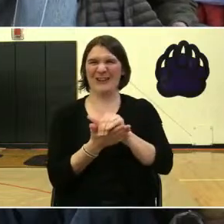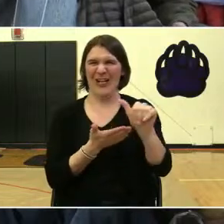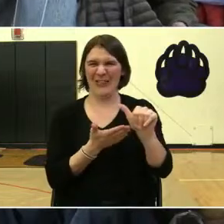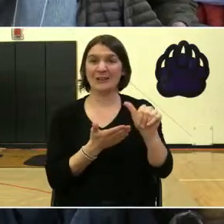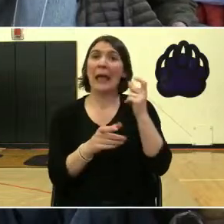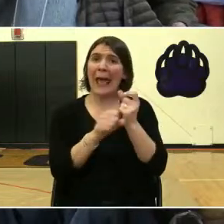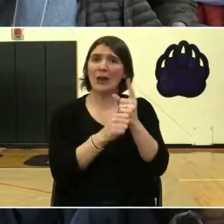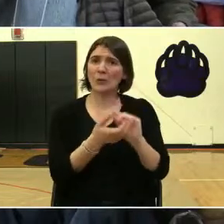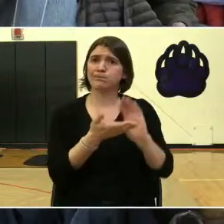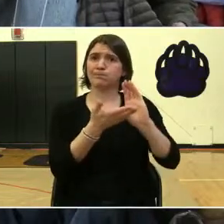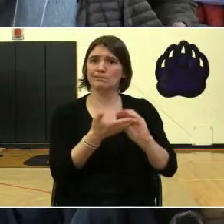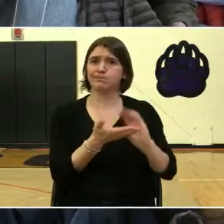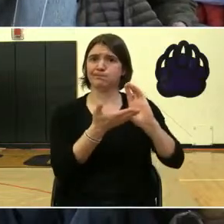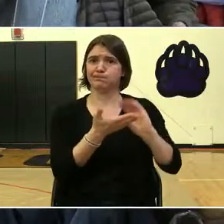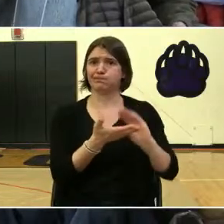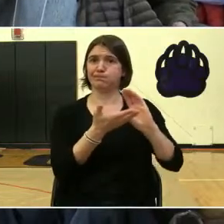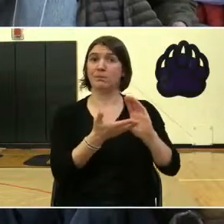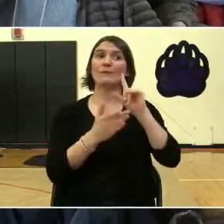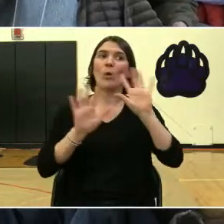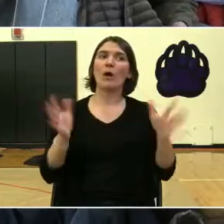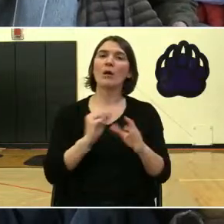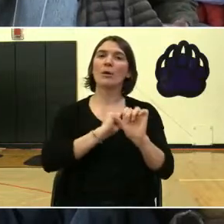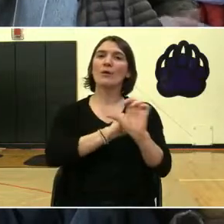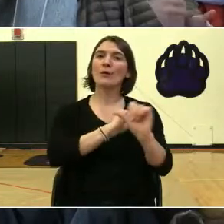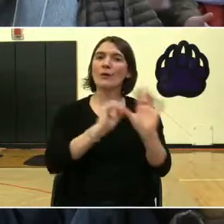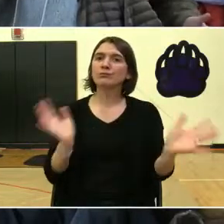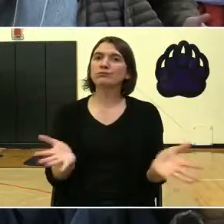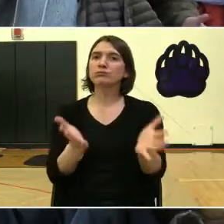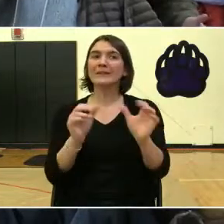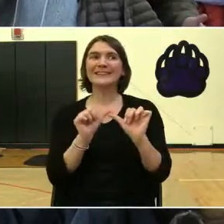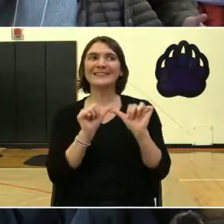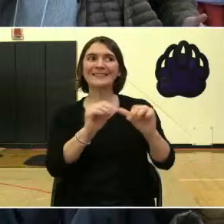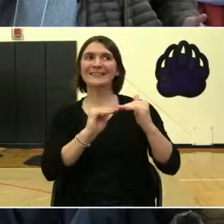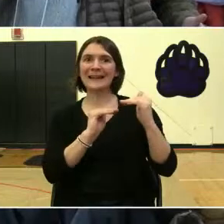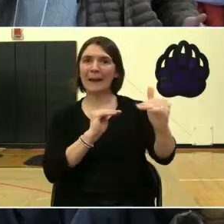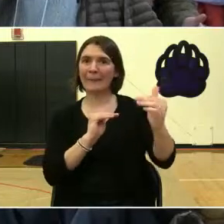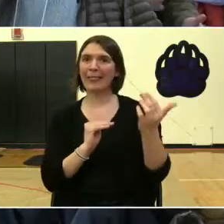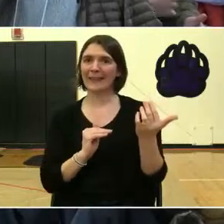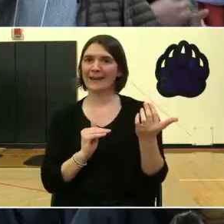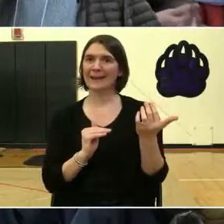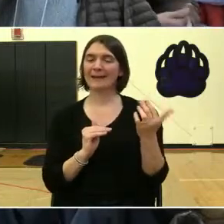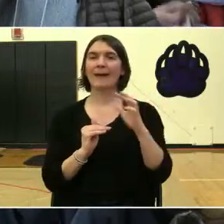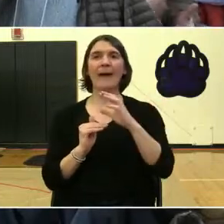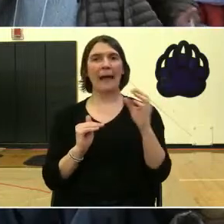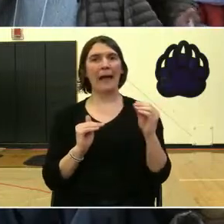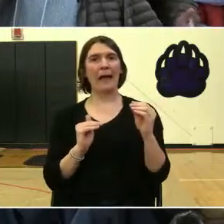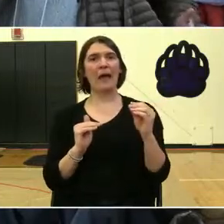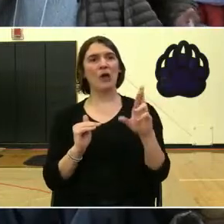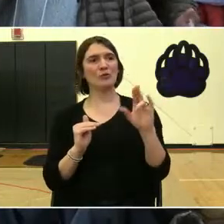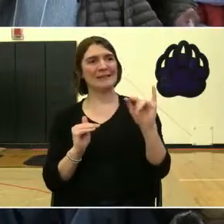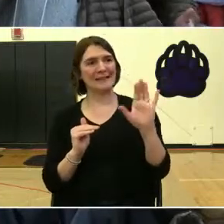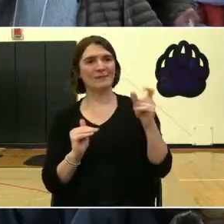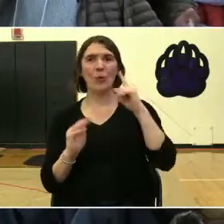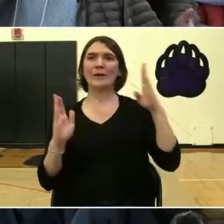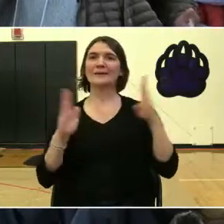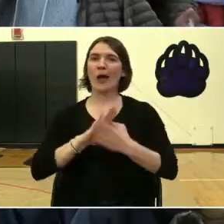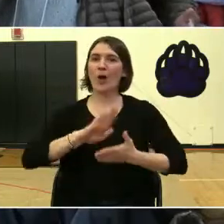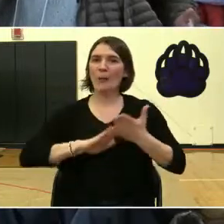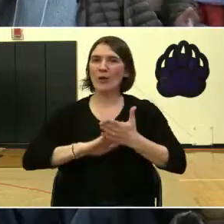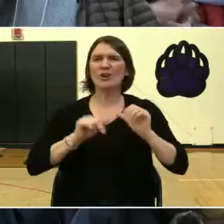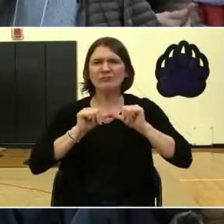fund um that promotes the um sustainability and resiliency of town